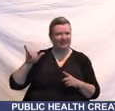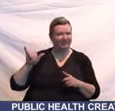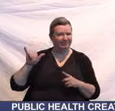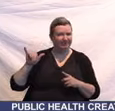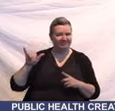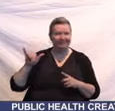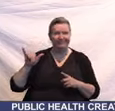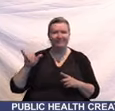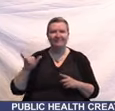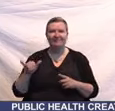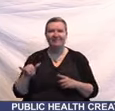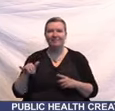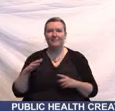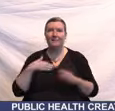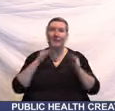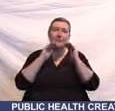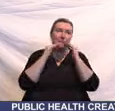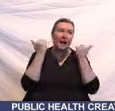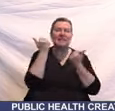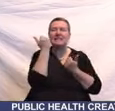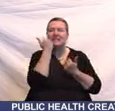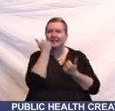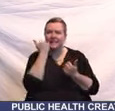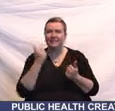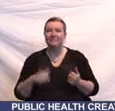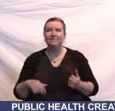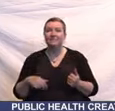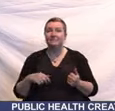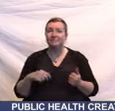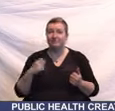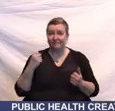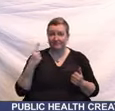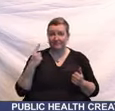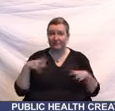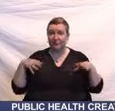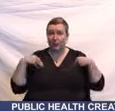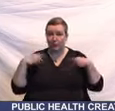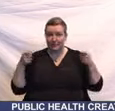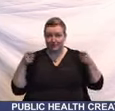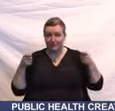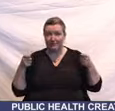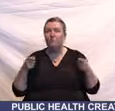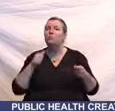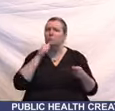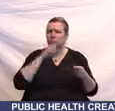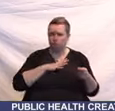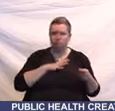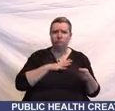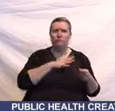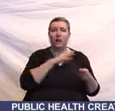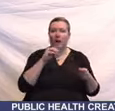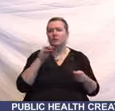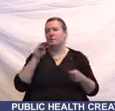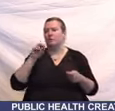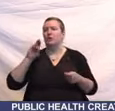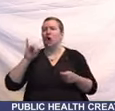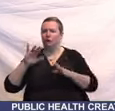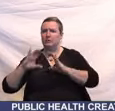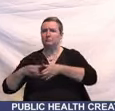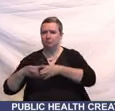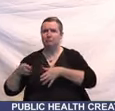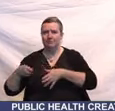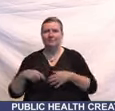is a minority and women-owned dental practice managed by that woman, Alexa Masso, that provides a comprehensive list of